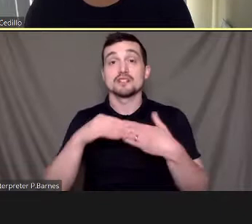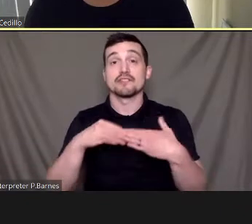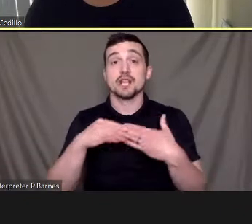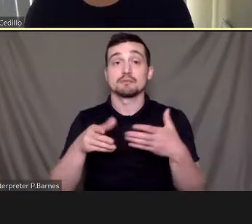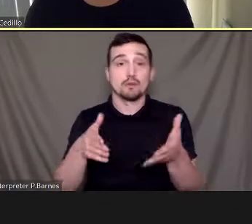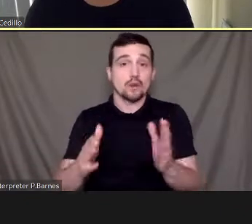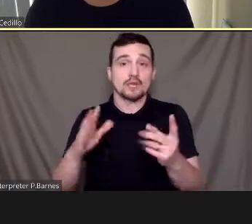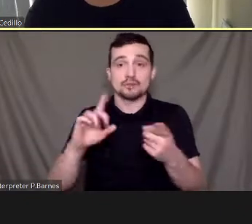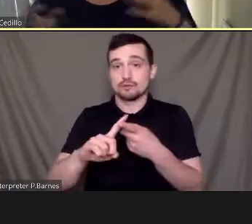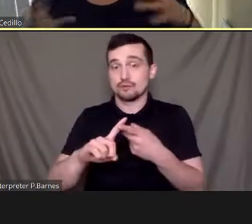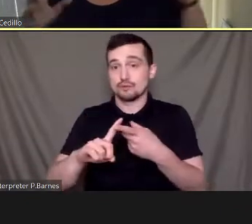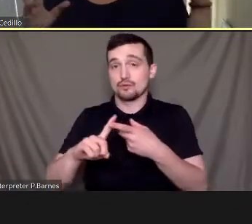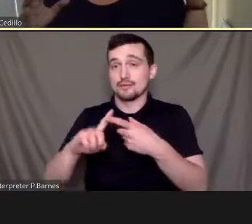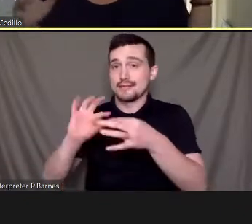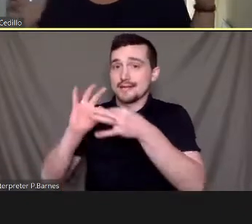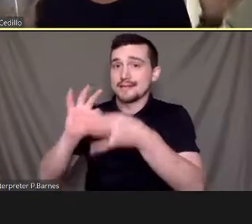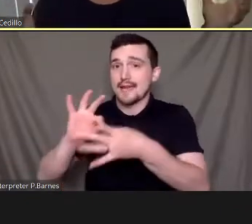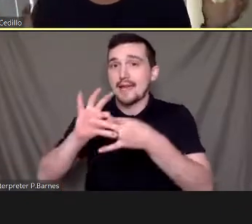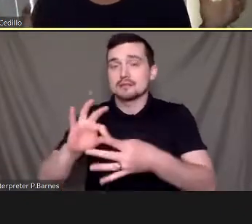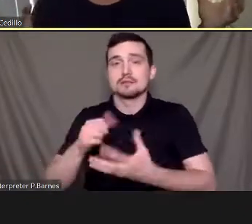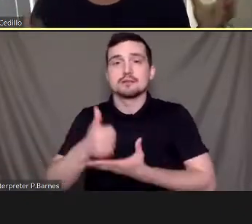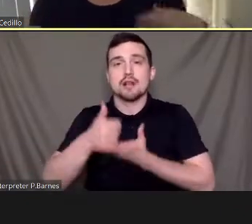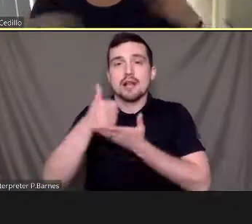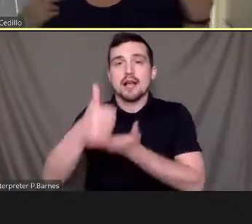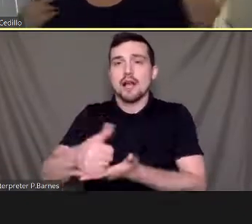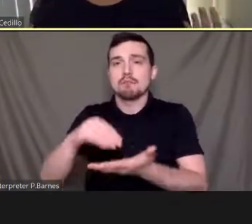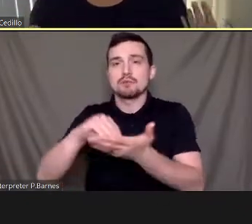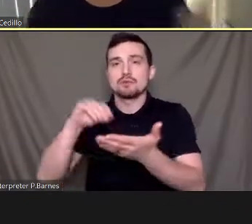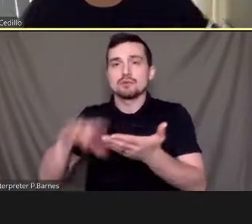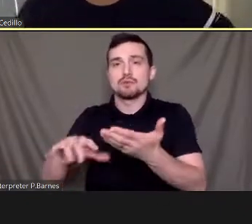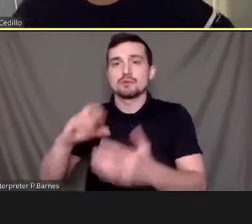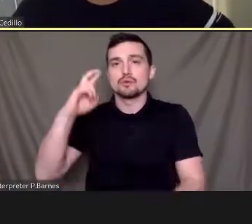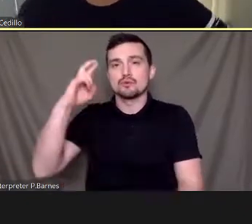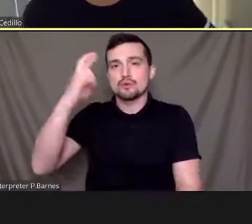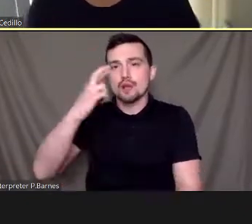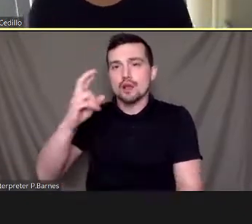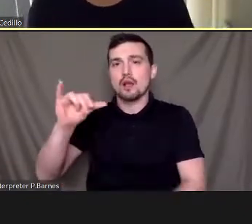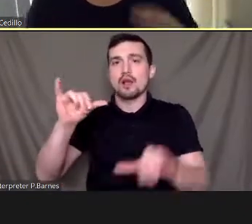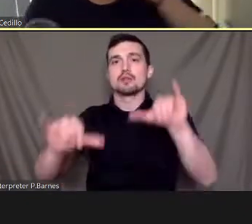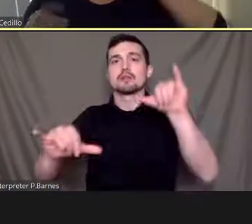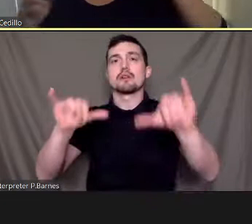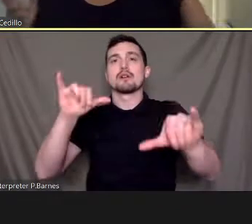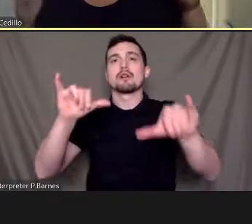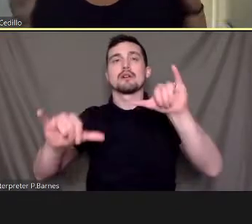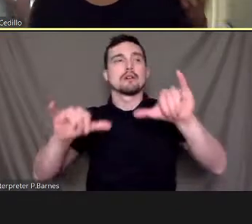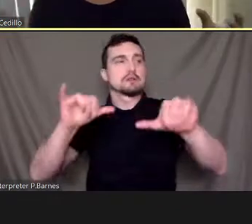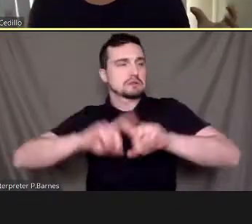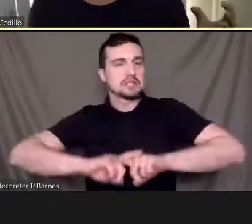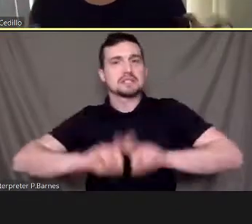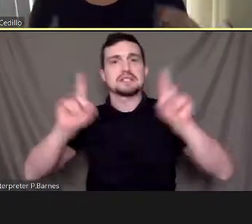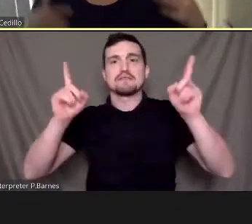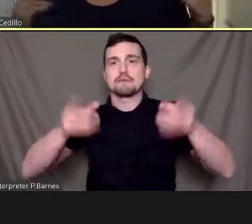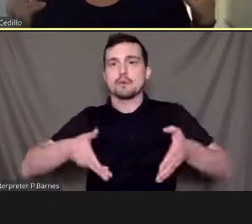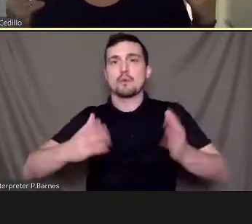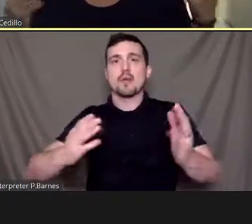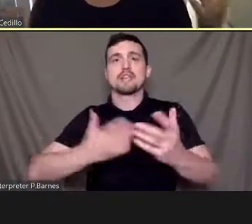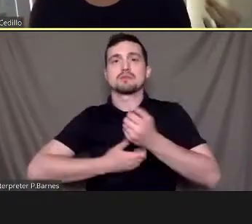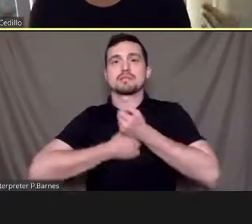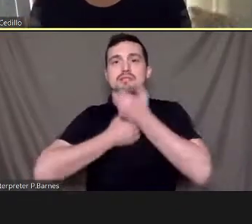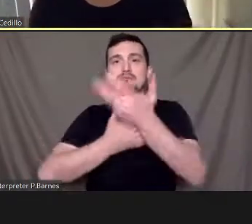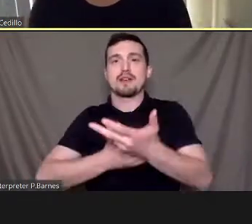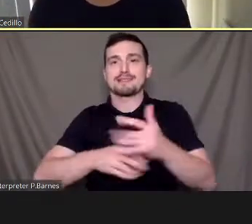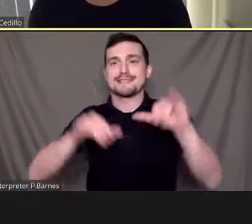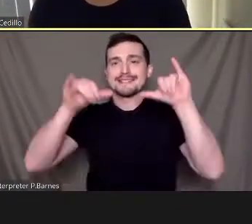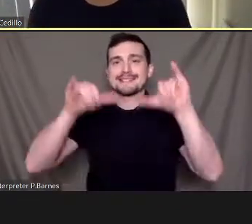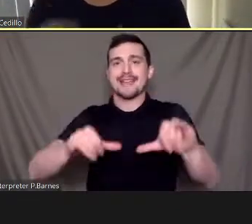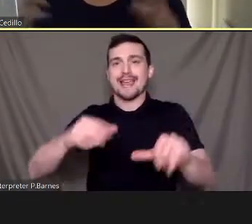engage is helping students to realize that there are different ways to express the same